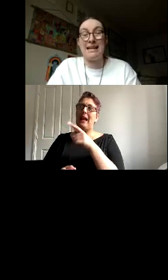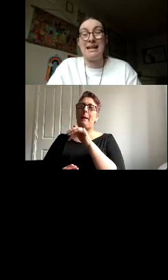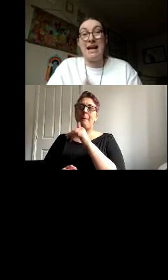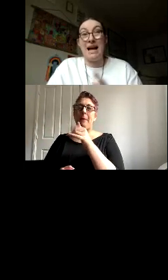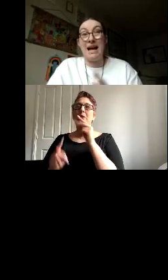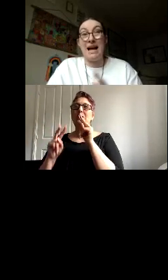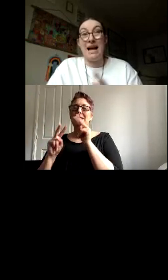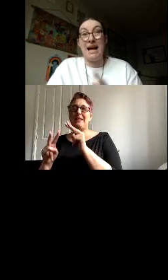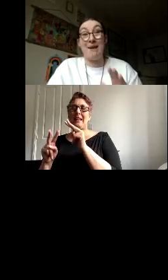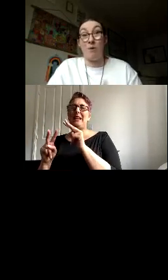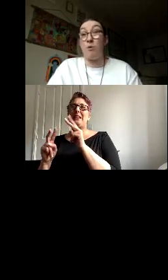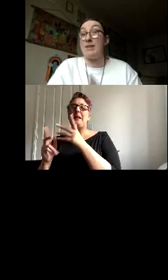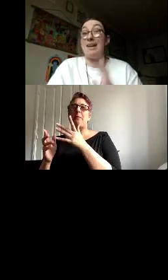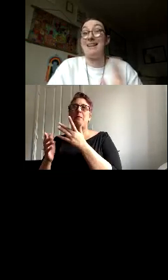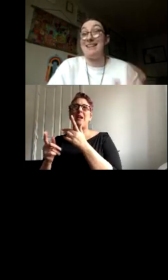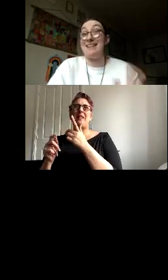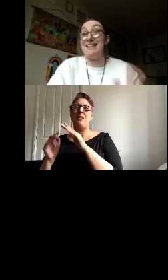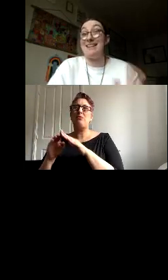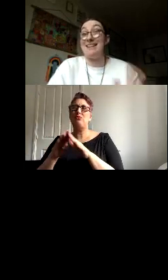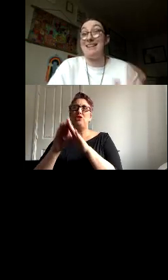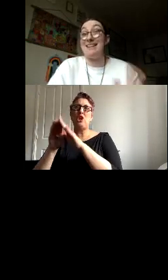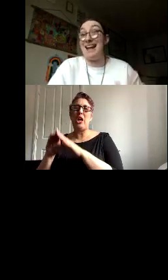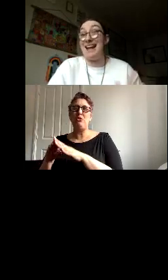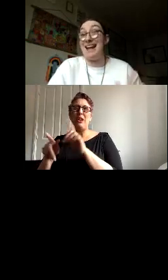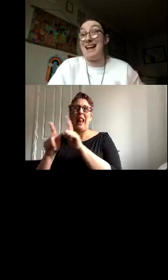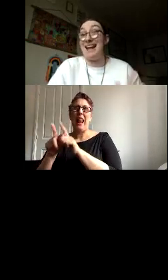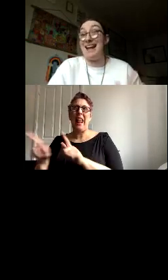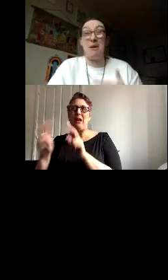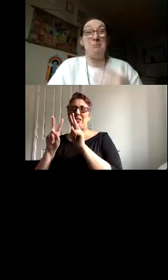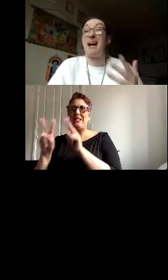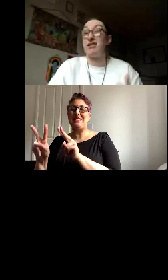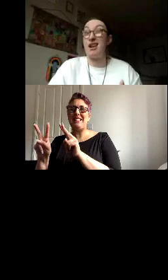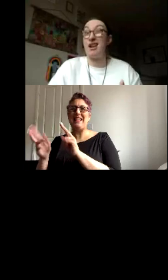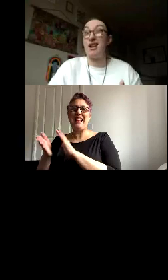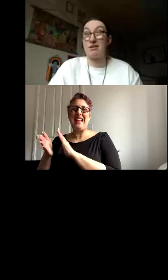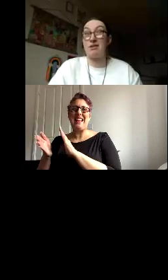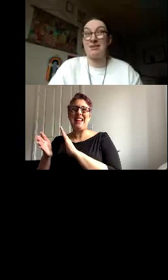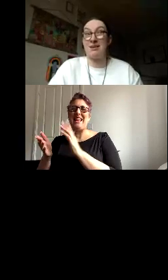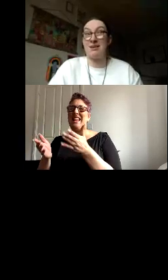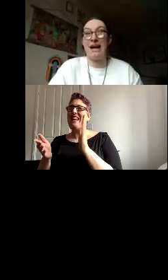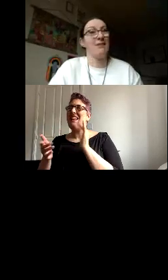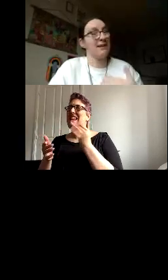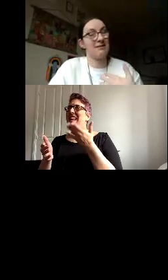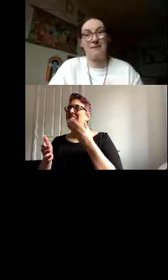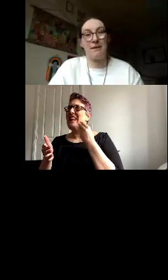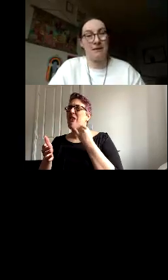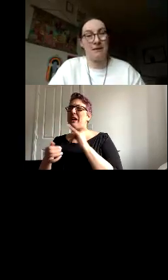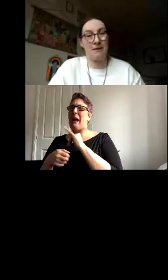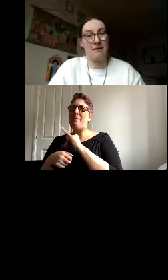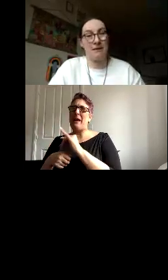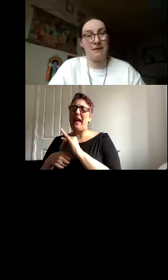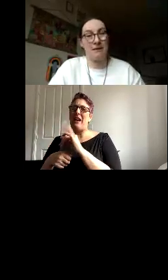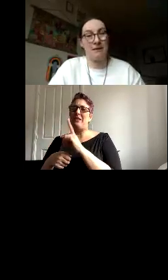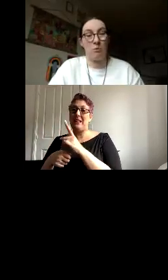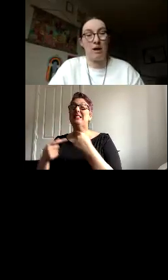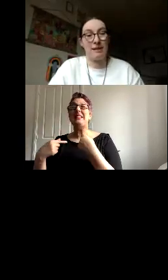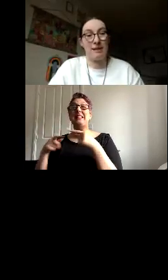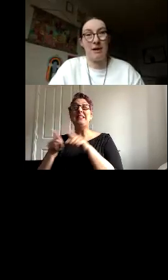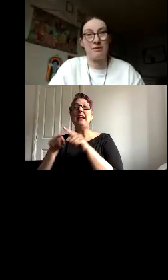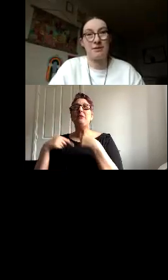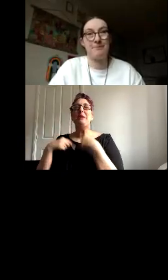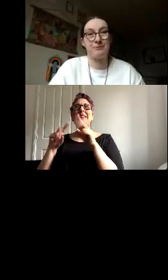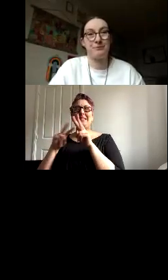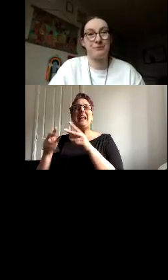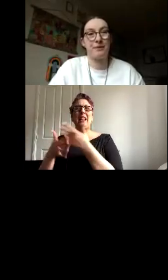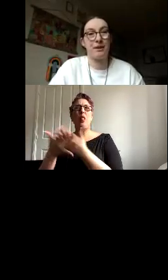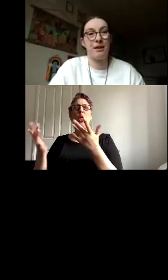seen within healthcare settings, in patients' notes and things like that, and that's definitely the same for me. That's definitely what I see the